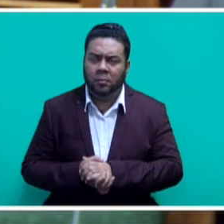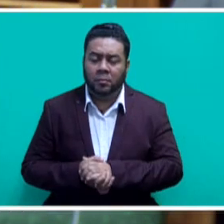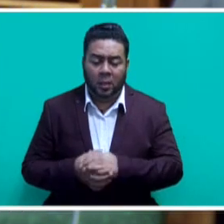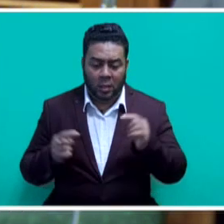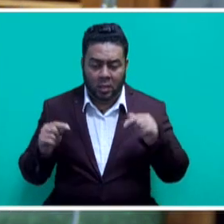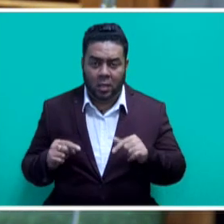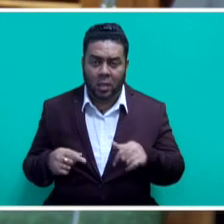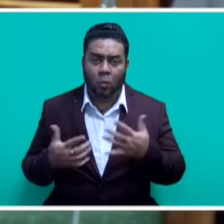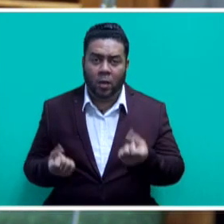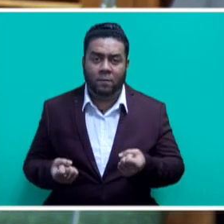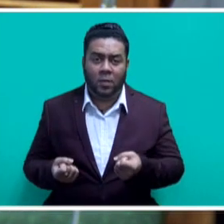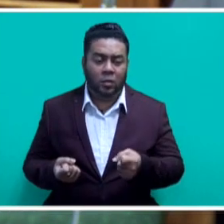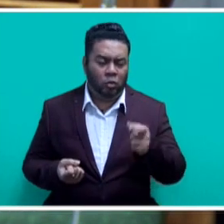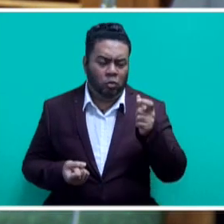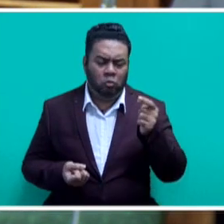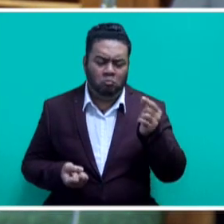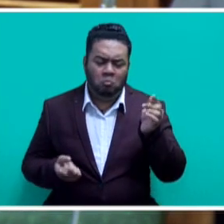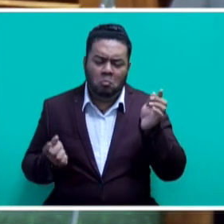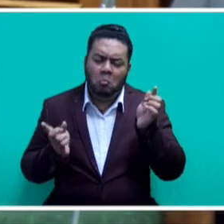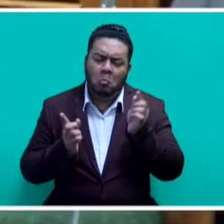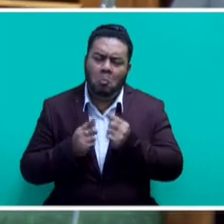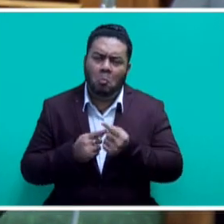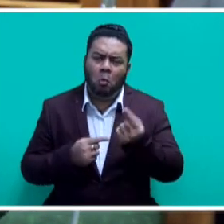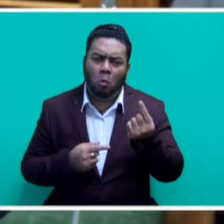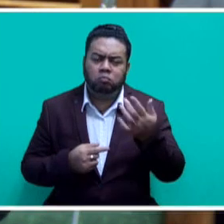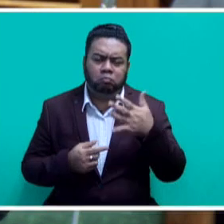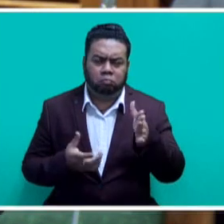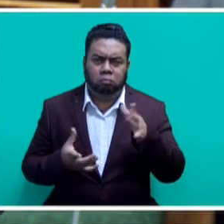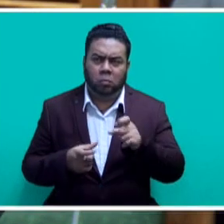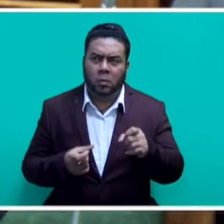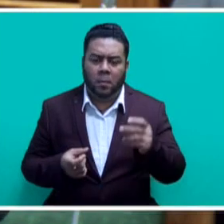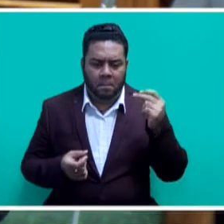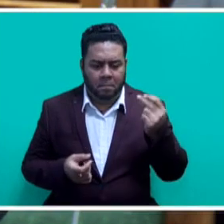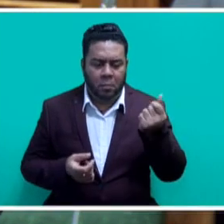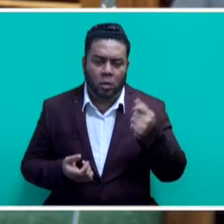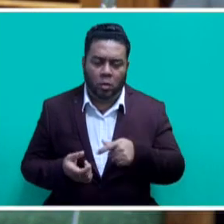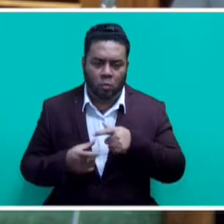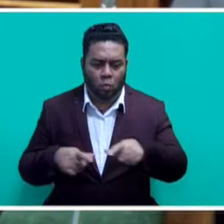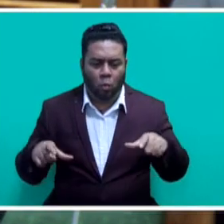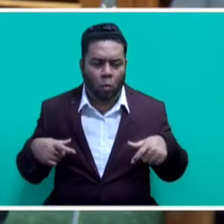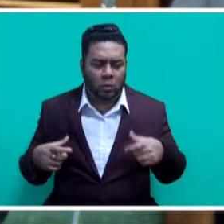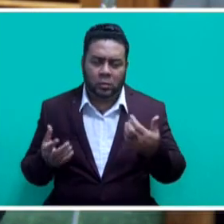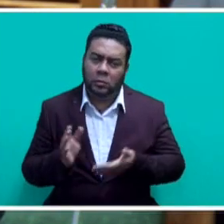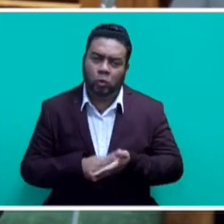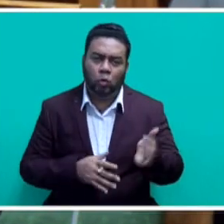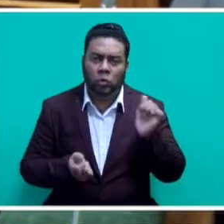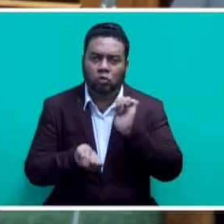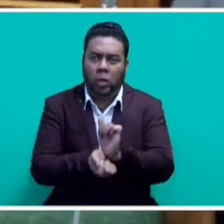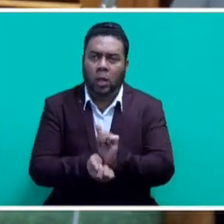Here, we have small cases that were given to FICAC. Immediately, people were prosecuted and sent to jail.